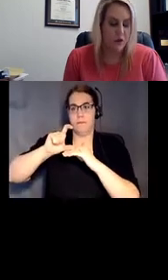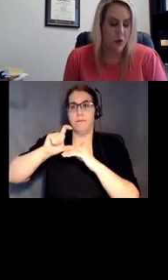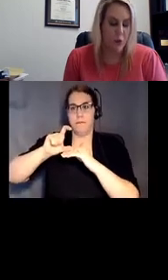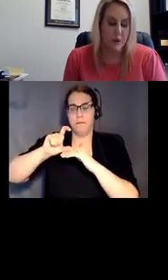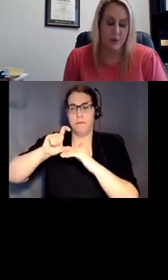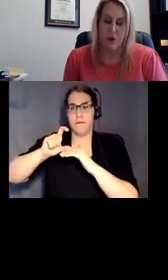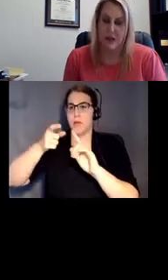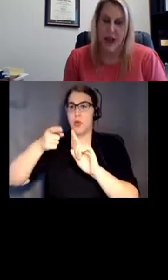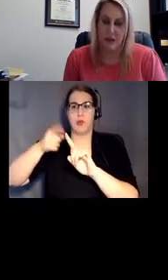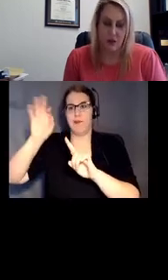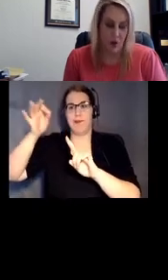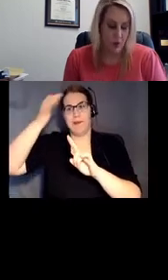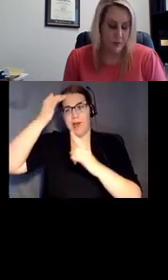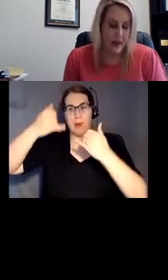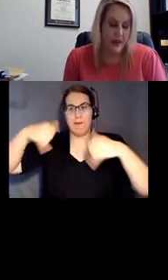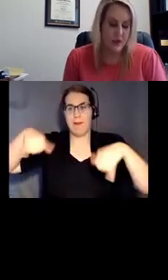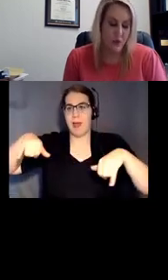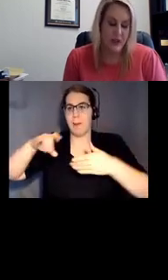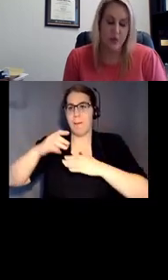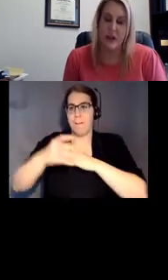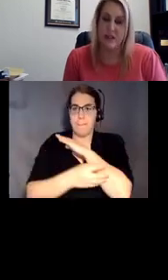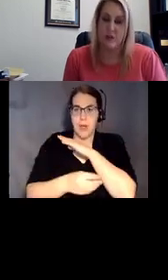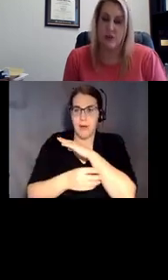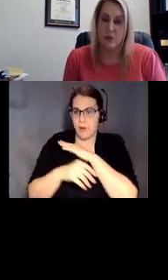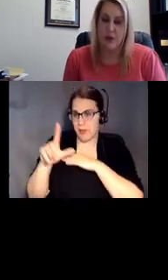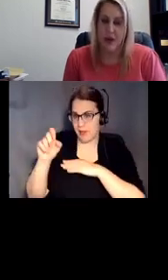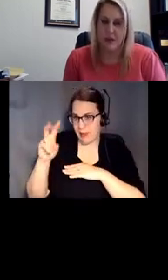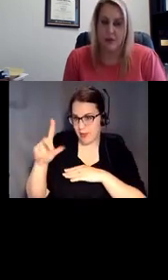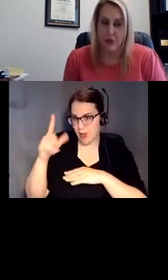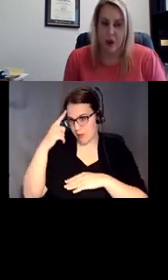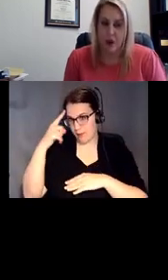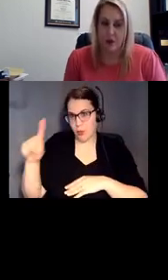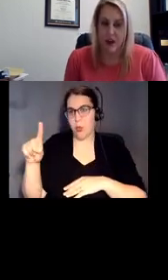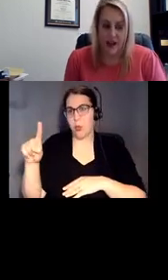level for a one-person household. In 2020, this was